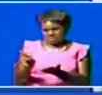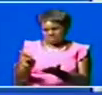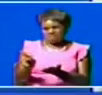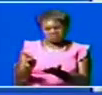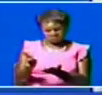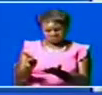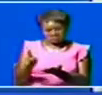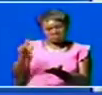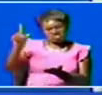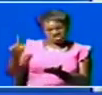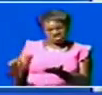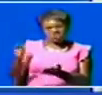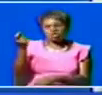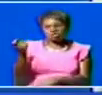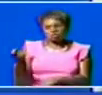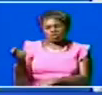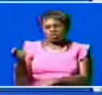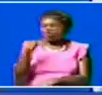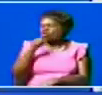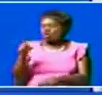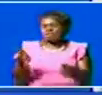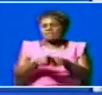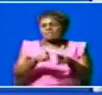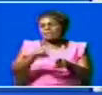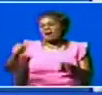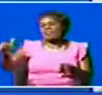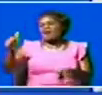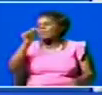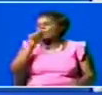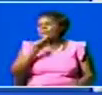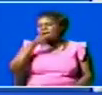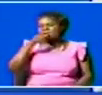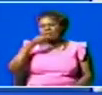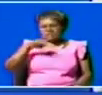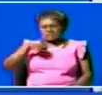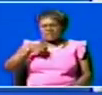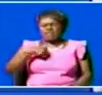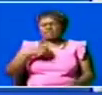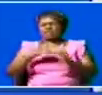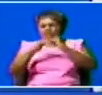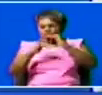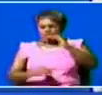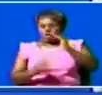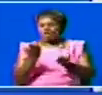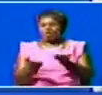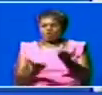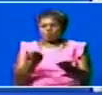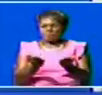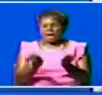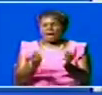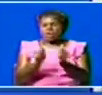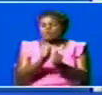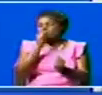are subsidized. It's not like in any other, actually we are the lowest when you compare all other